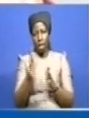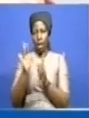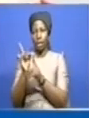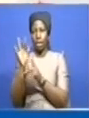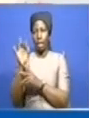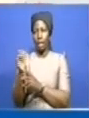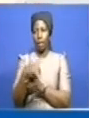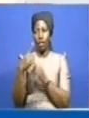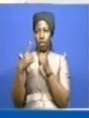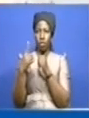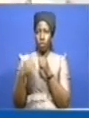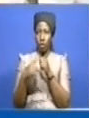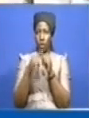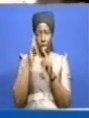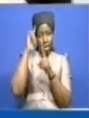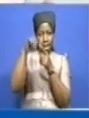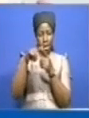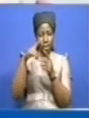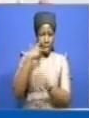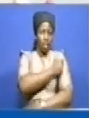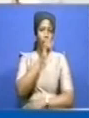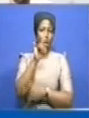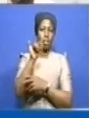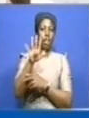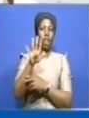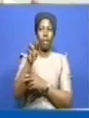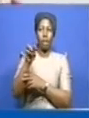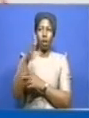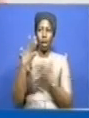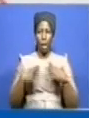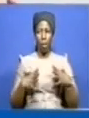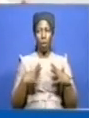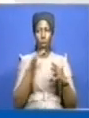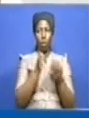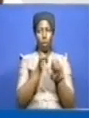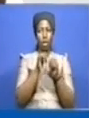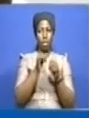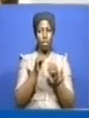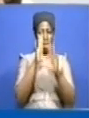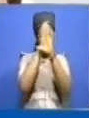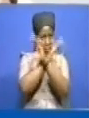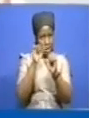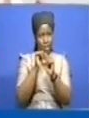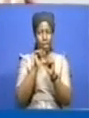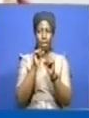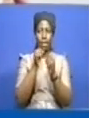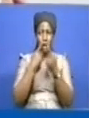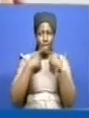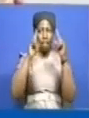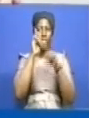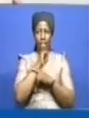vaccinate 1.25 million people, as clearly illustrated by His Excellency the President.